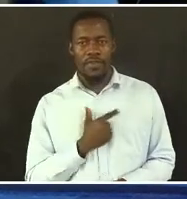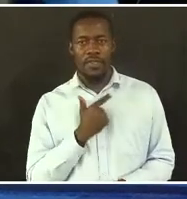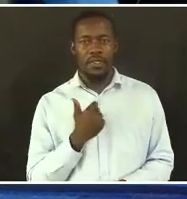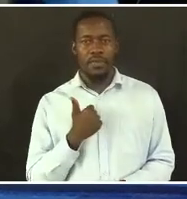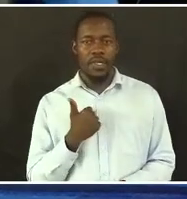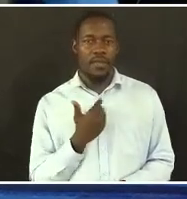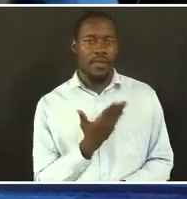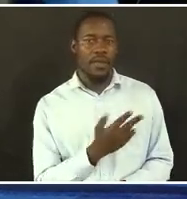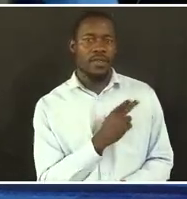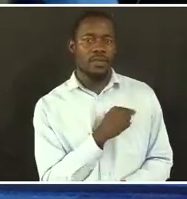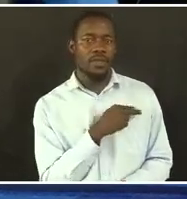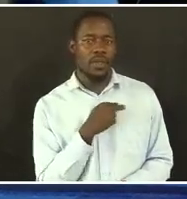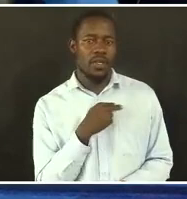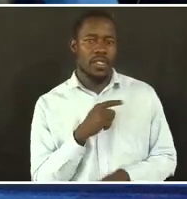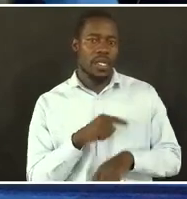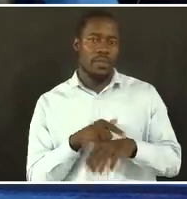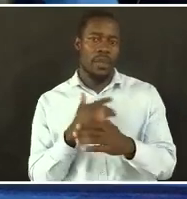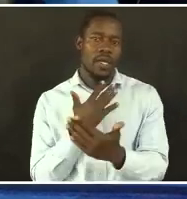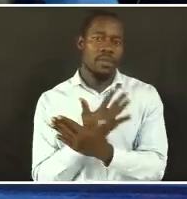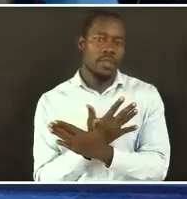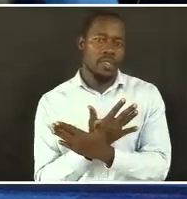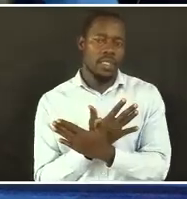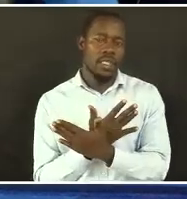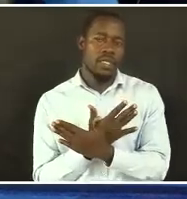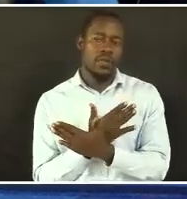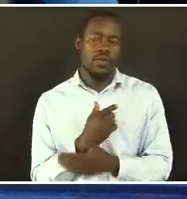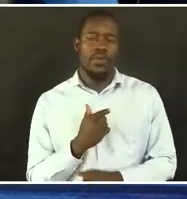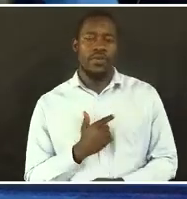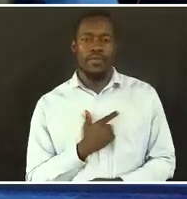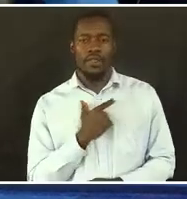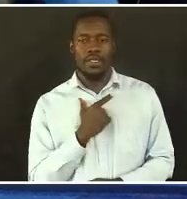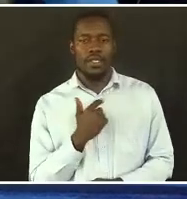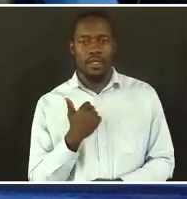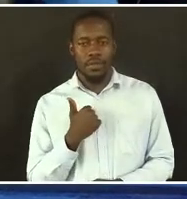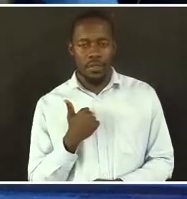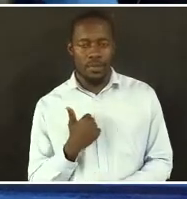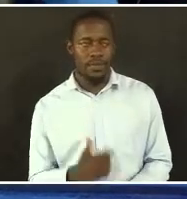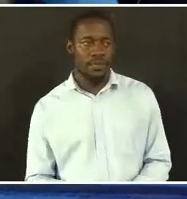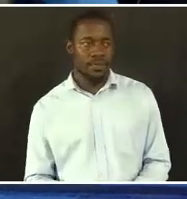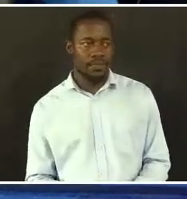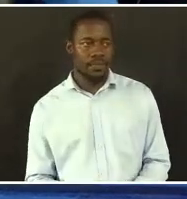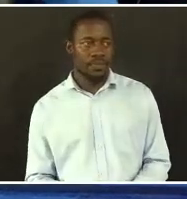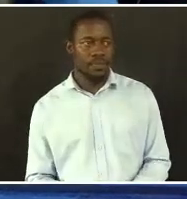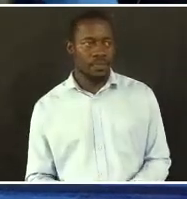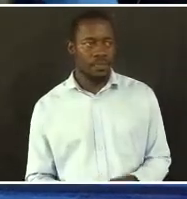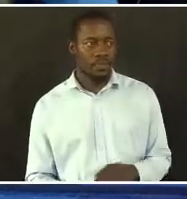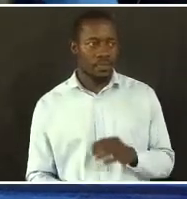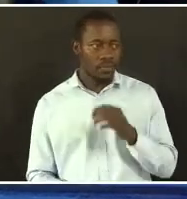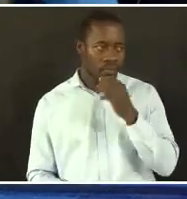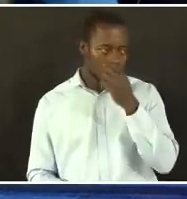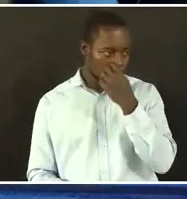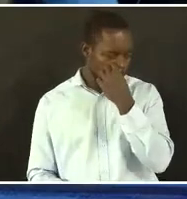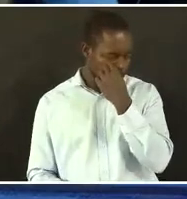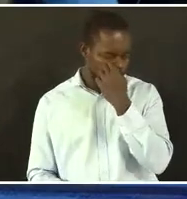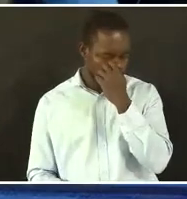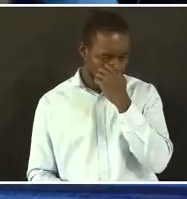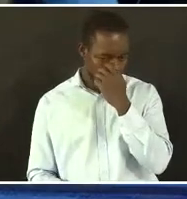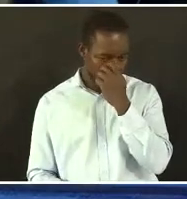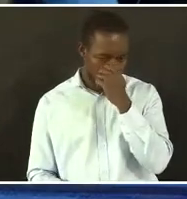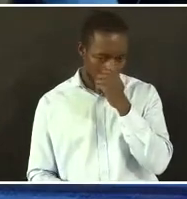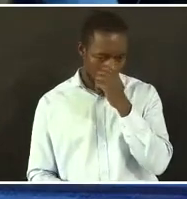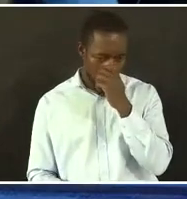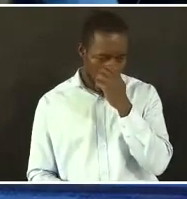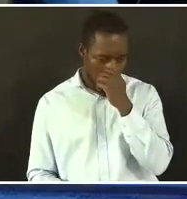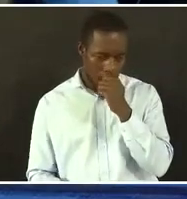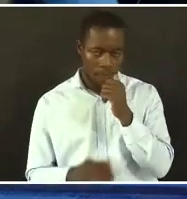me. I was in prison, and you came to me." What is Christ trying to tell us